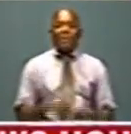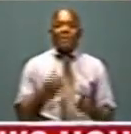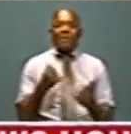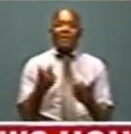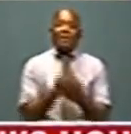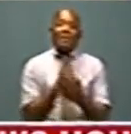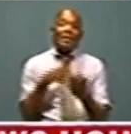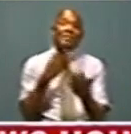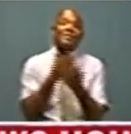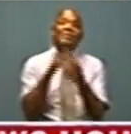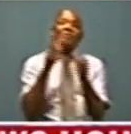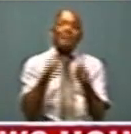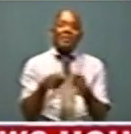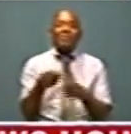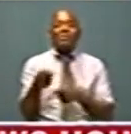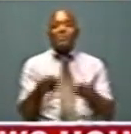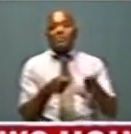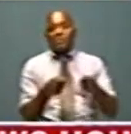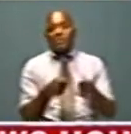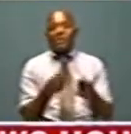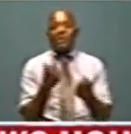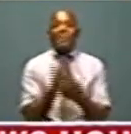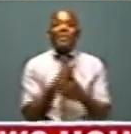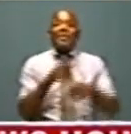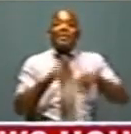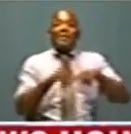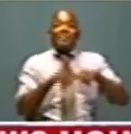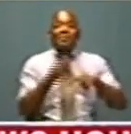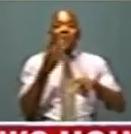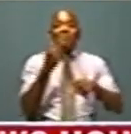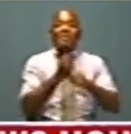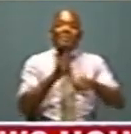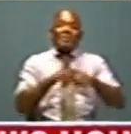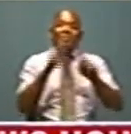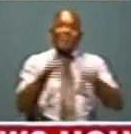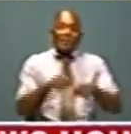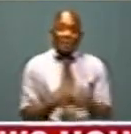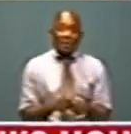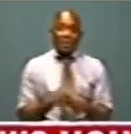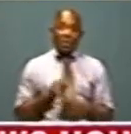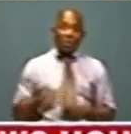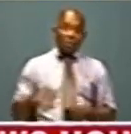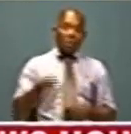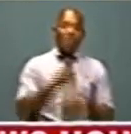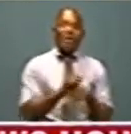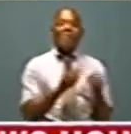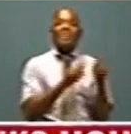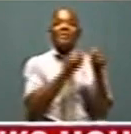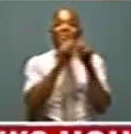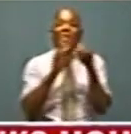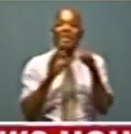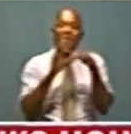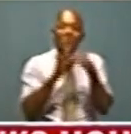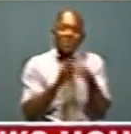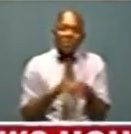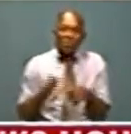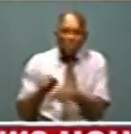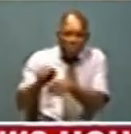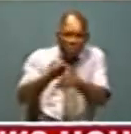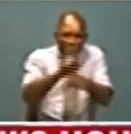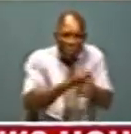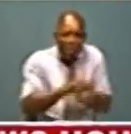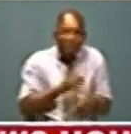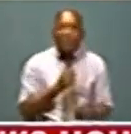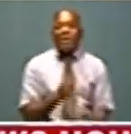can achieve epidemic control within the next 5 years if we all work together and put our shoulders